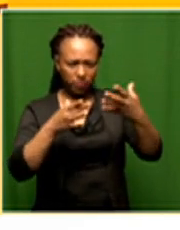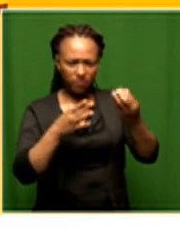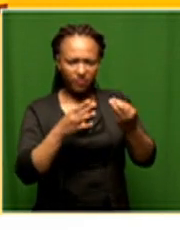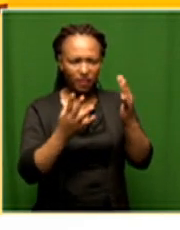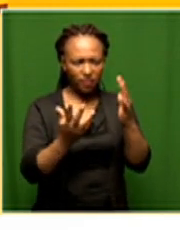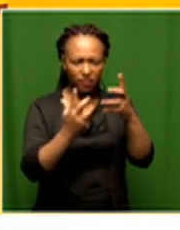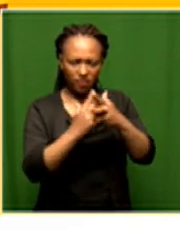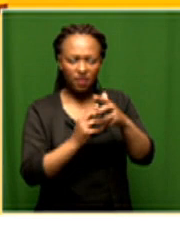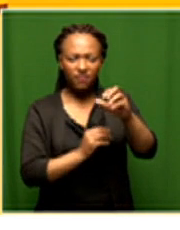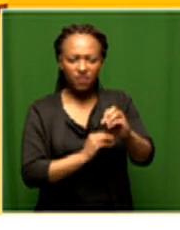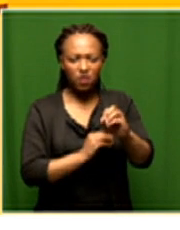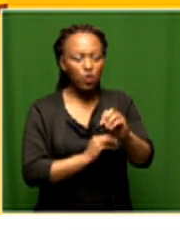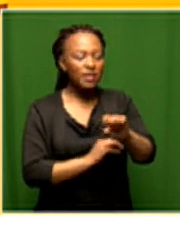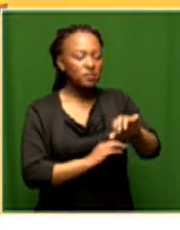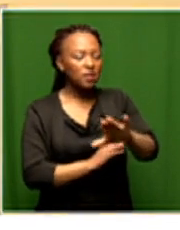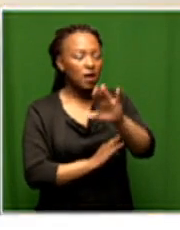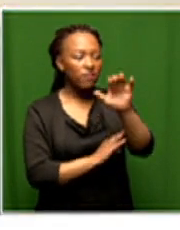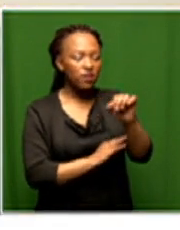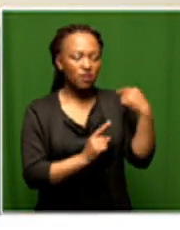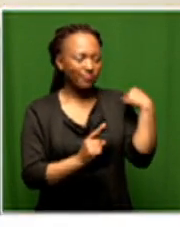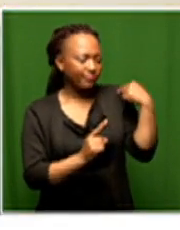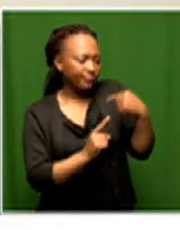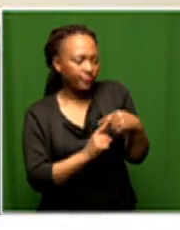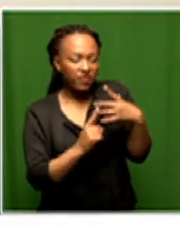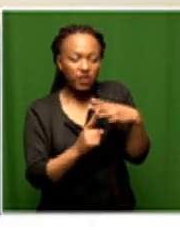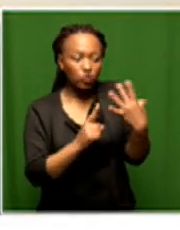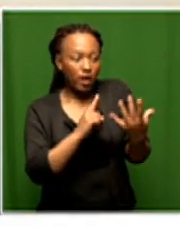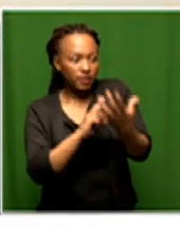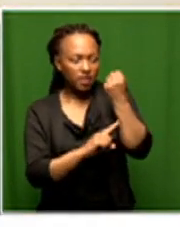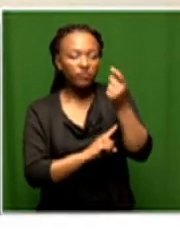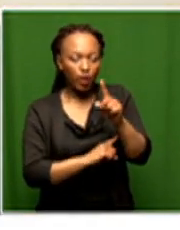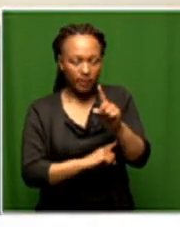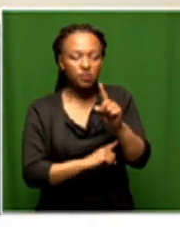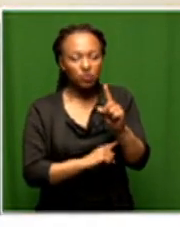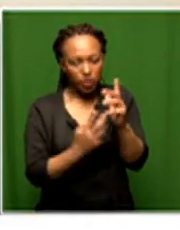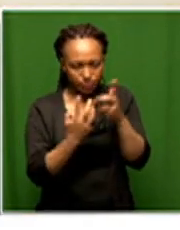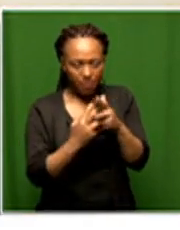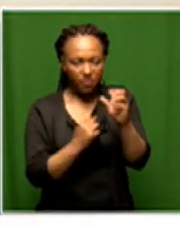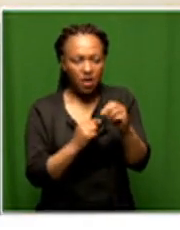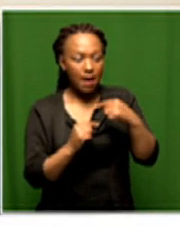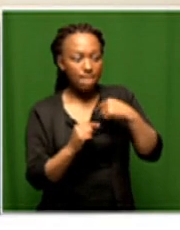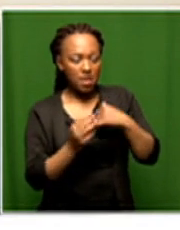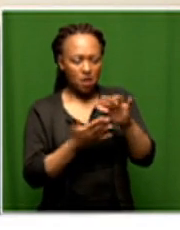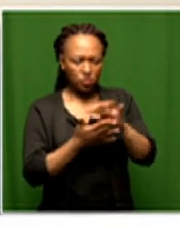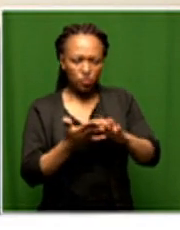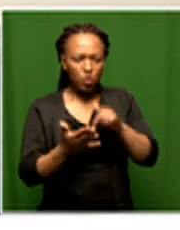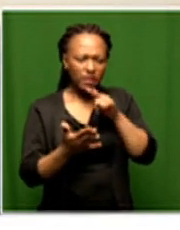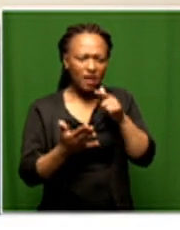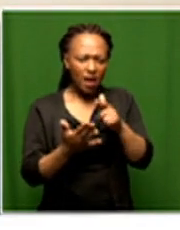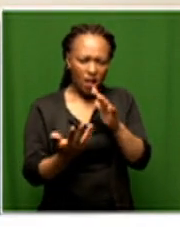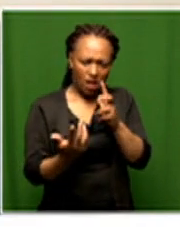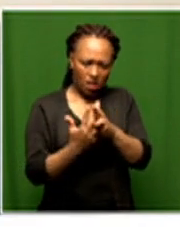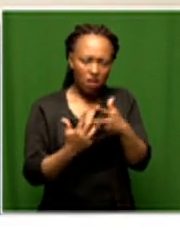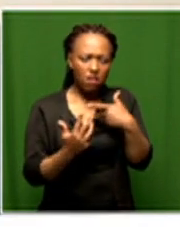what South Africa has achieved in the past. So I think, obviously, being a storyteller, I felt like it really